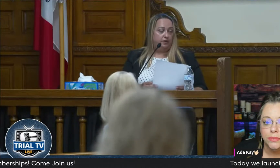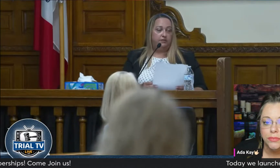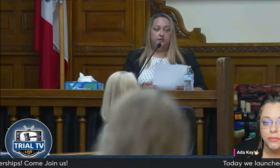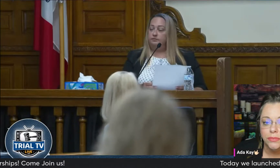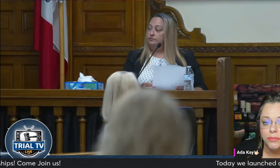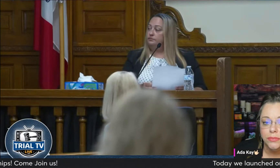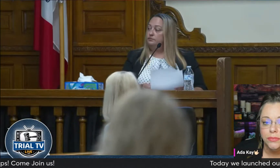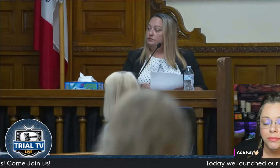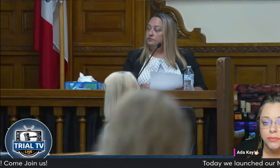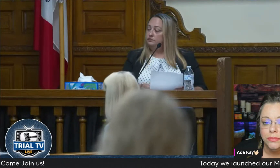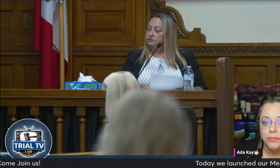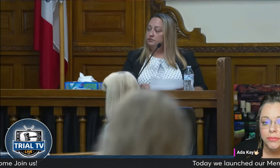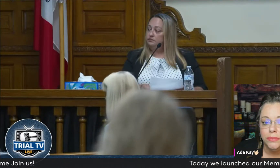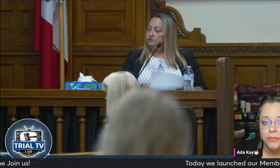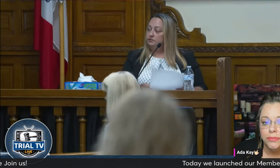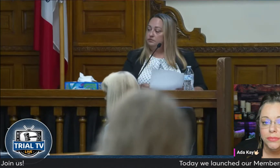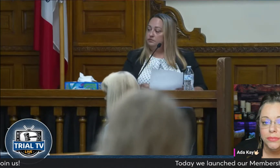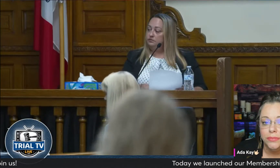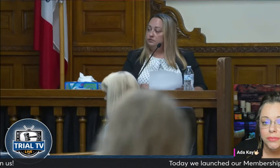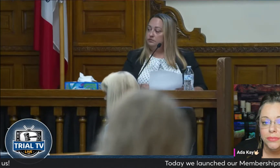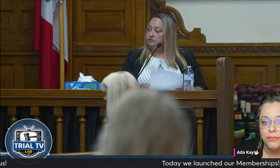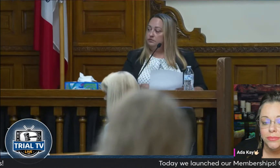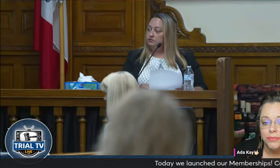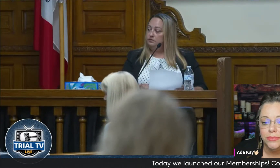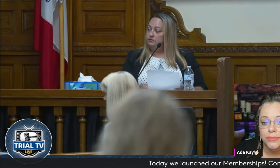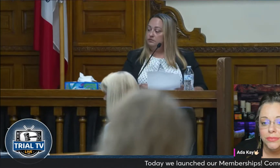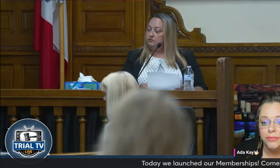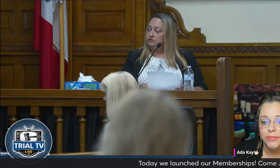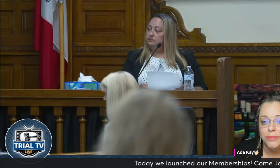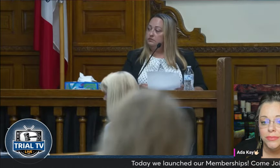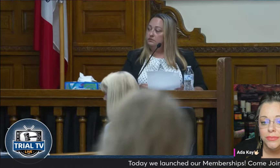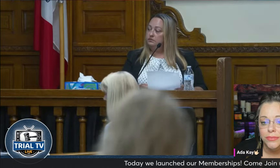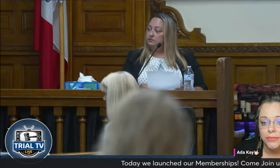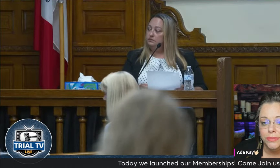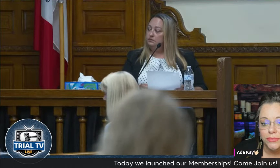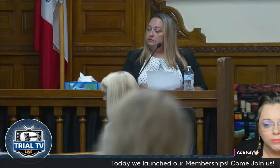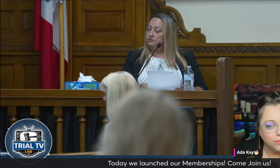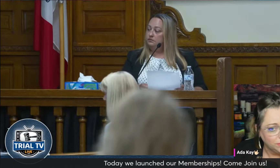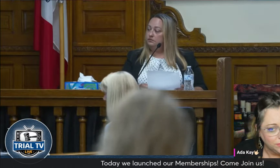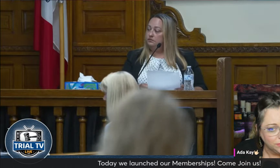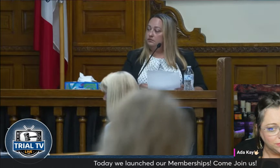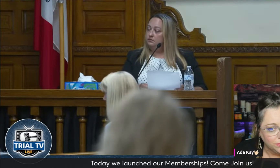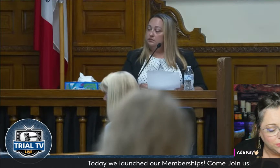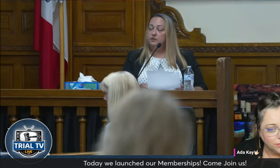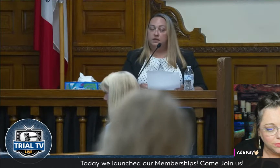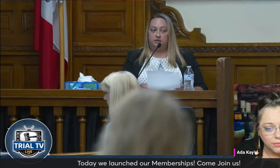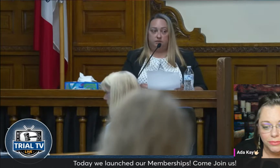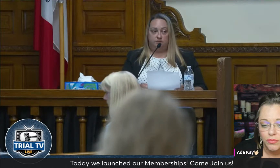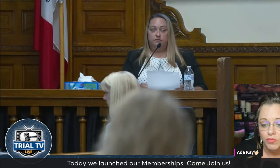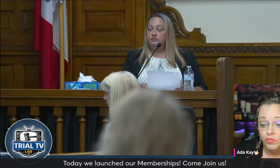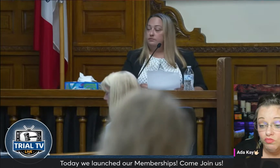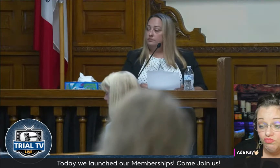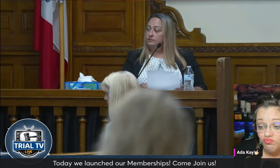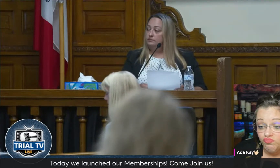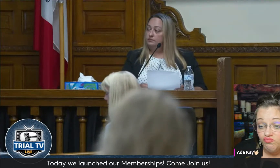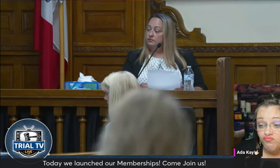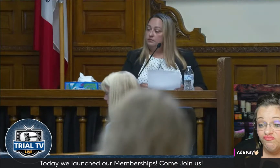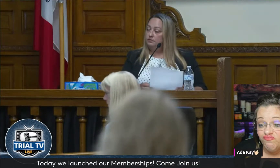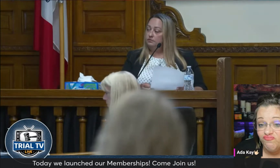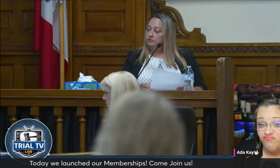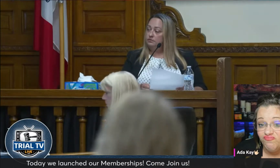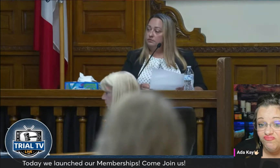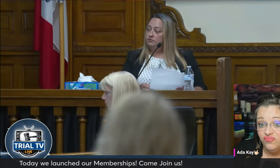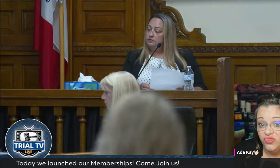nasal swabs. So you found Tyler Dazey's DNA in the swab? Yes.